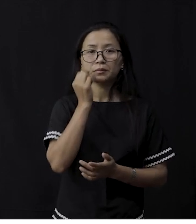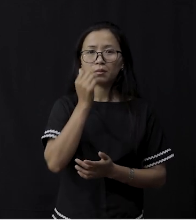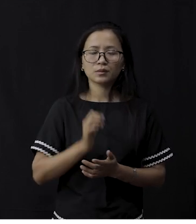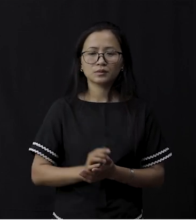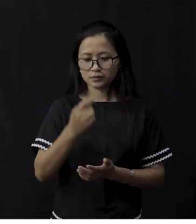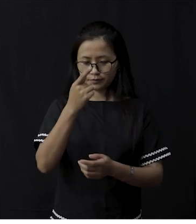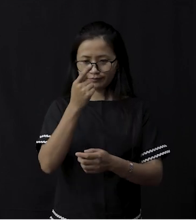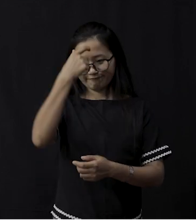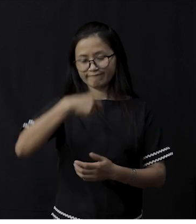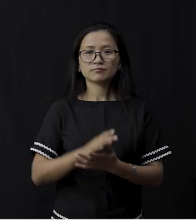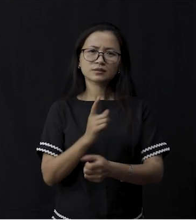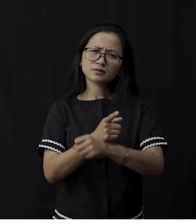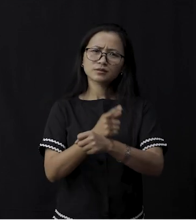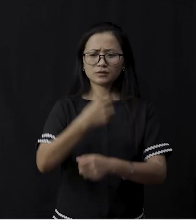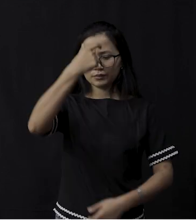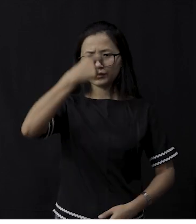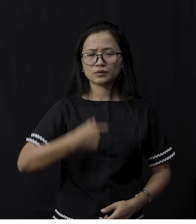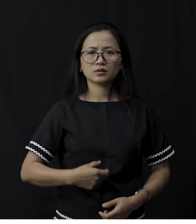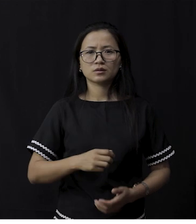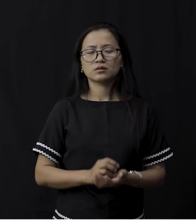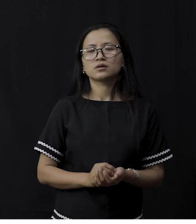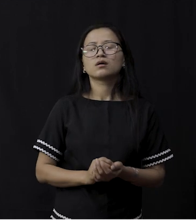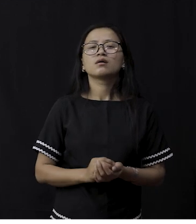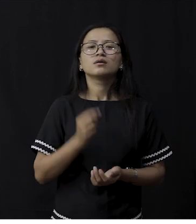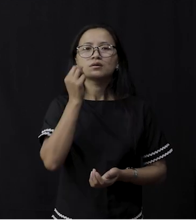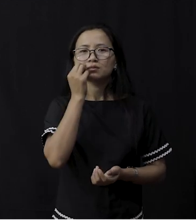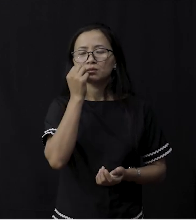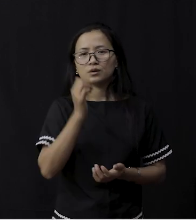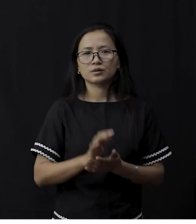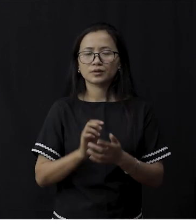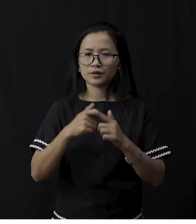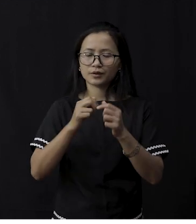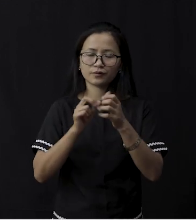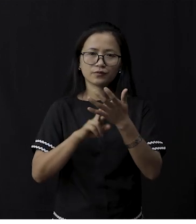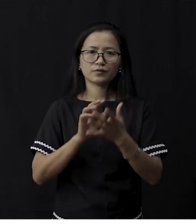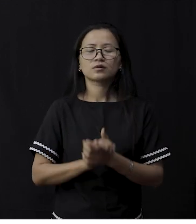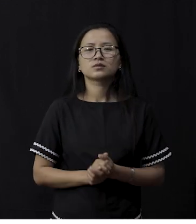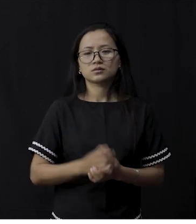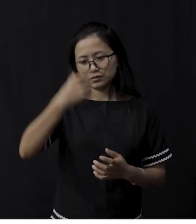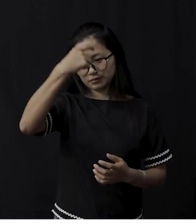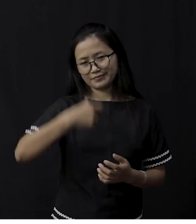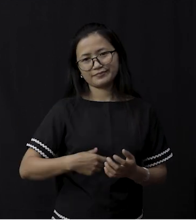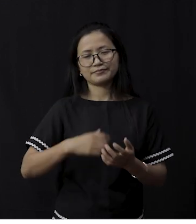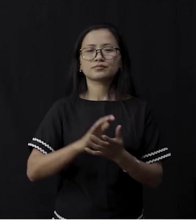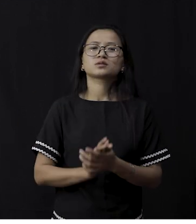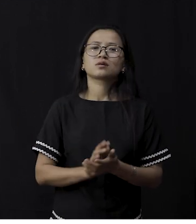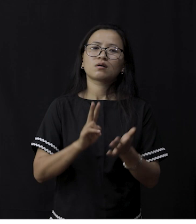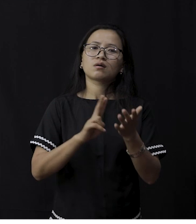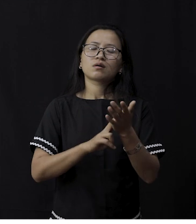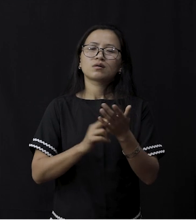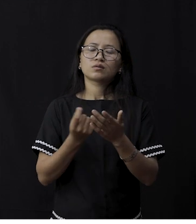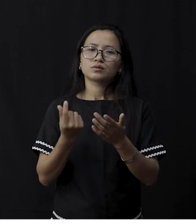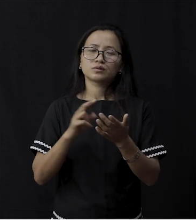teacher is a person, so that's your noun. Kevin, again, that's a boy, so that's a noun, and she says, "I really like